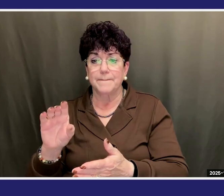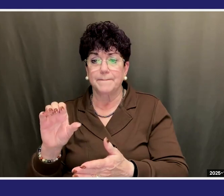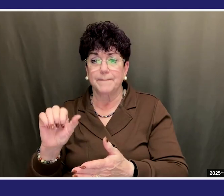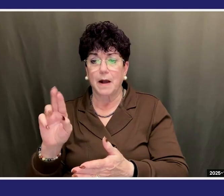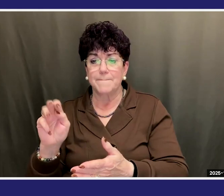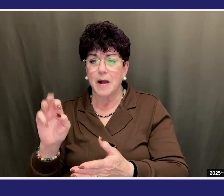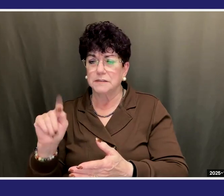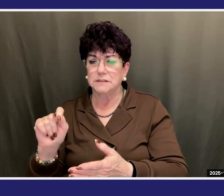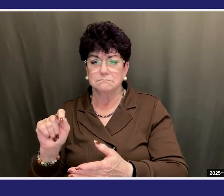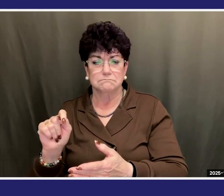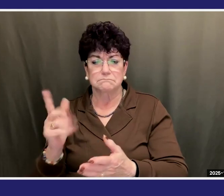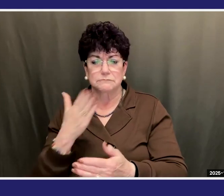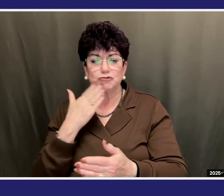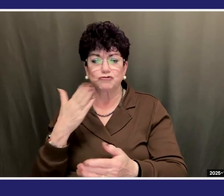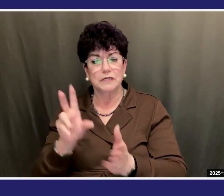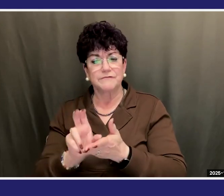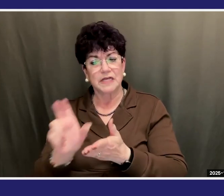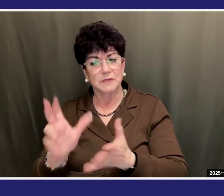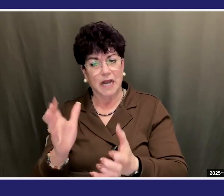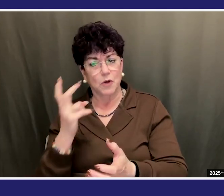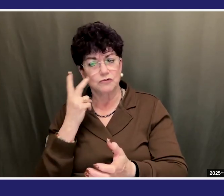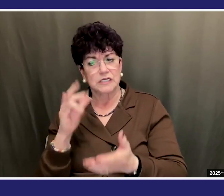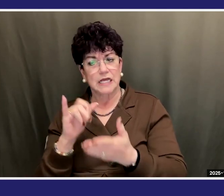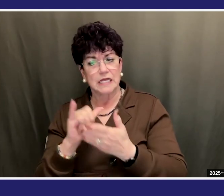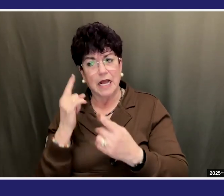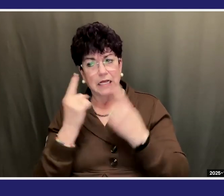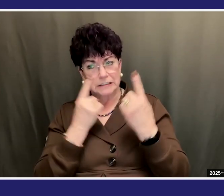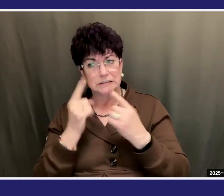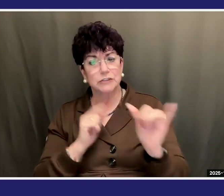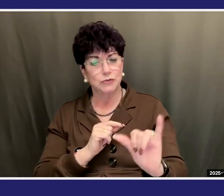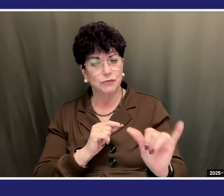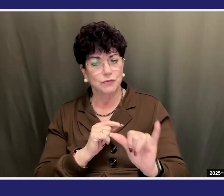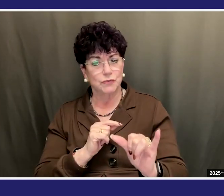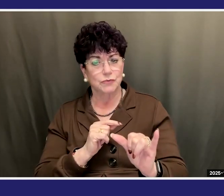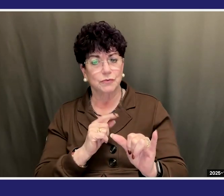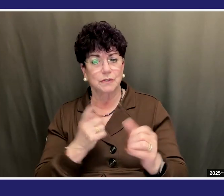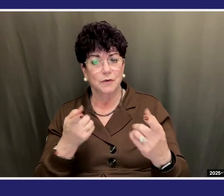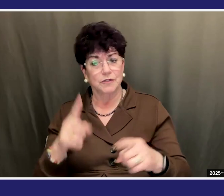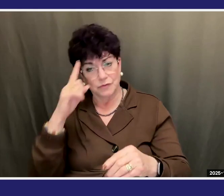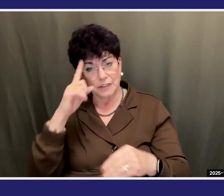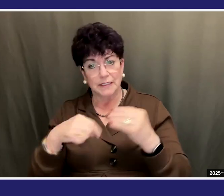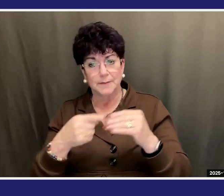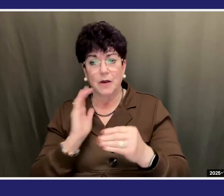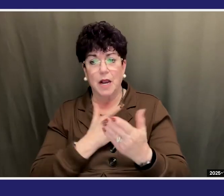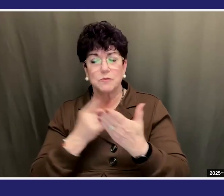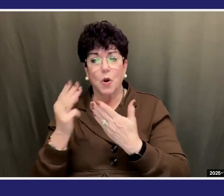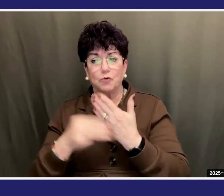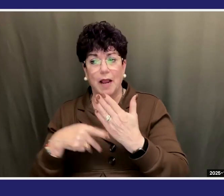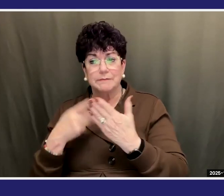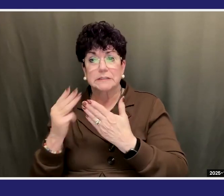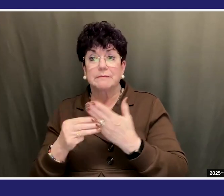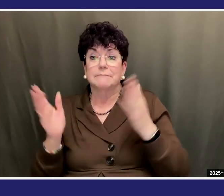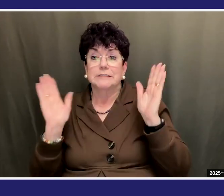investment, and so I want to see that taken into consideration when thinking of our programs. And that's